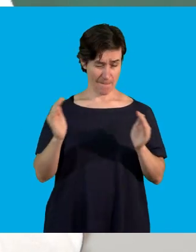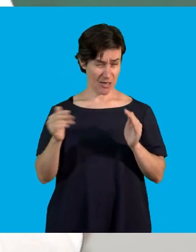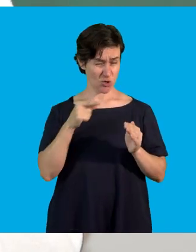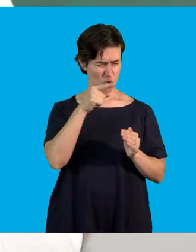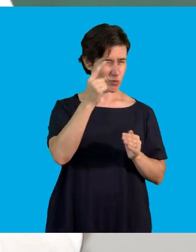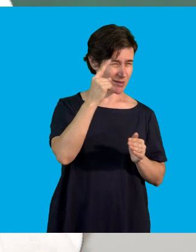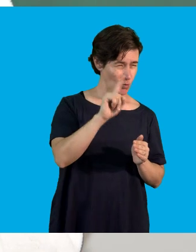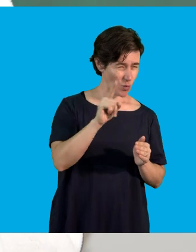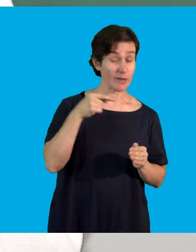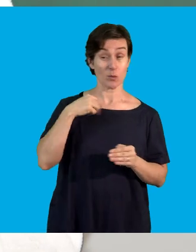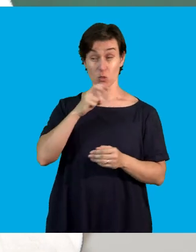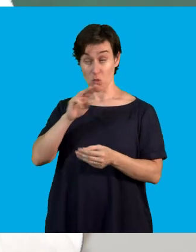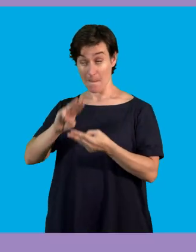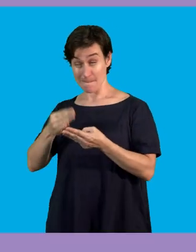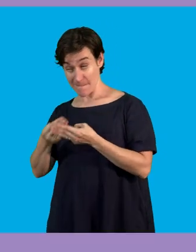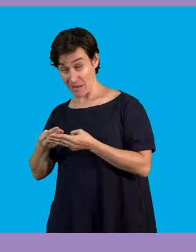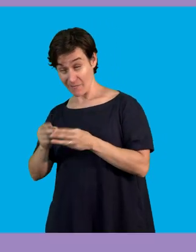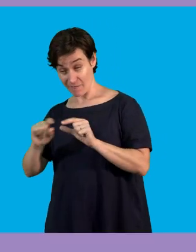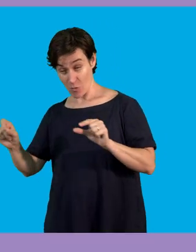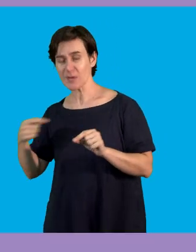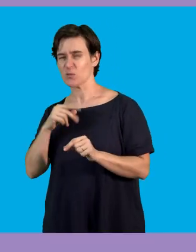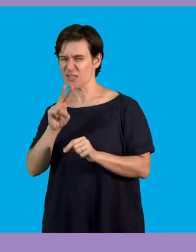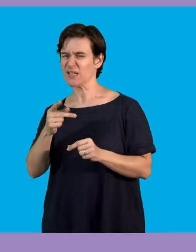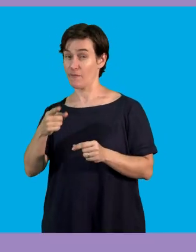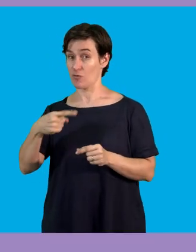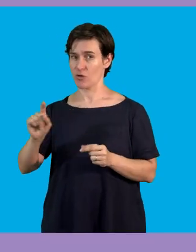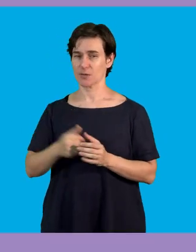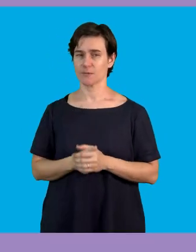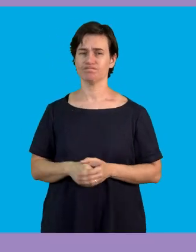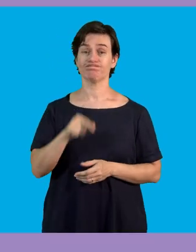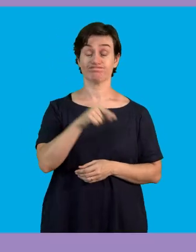you thought of. So we have x